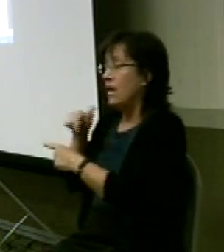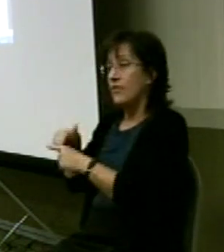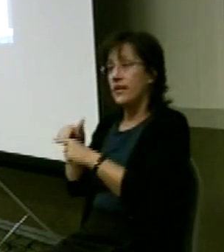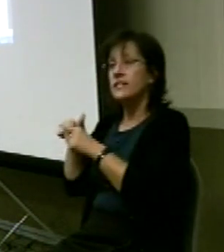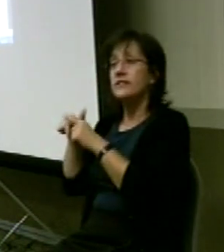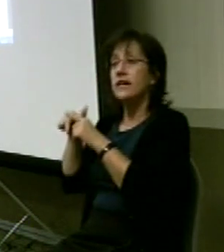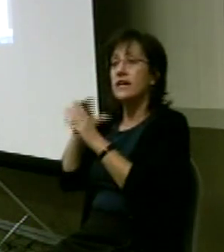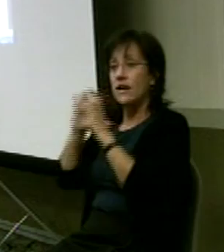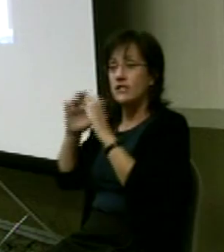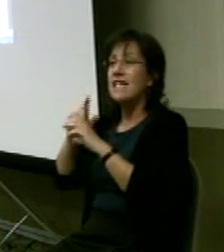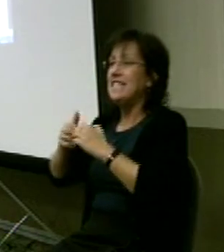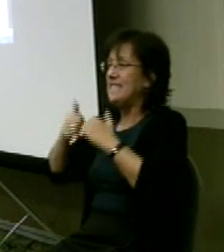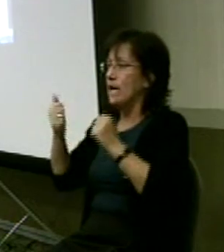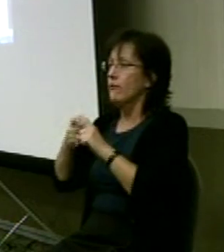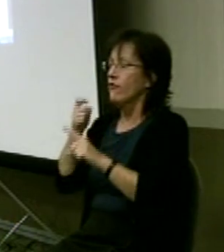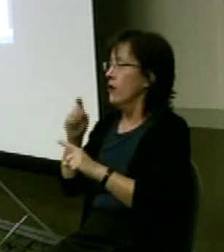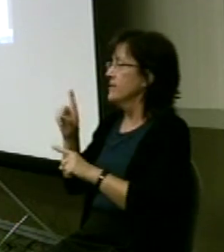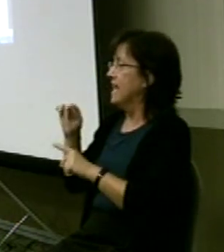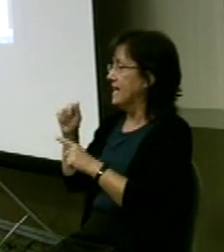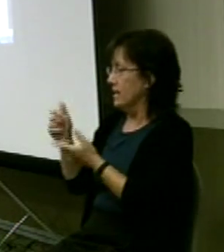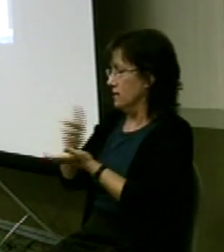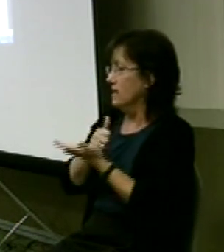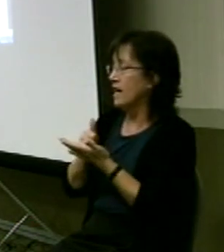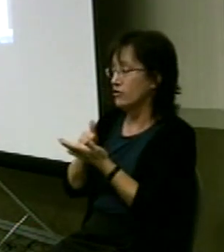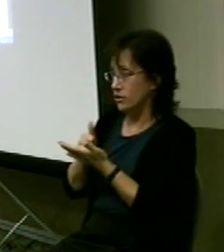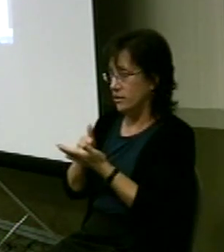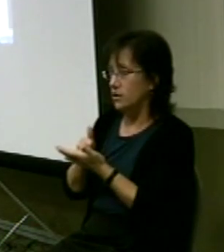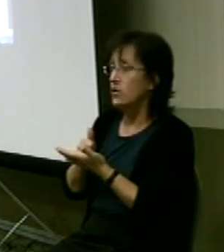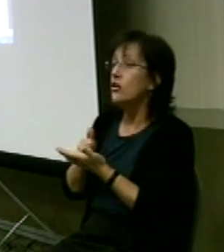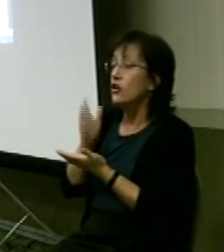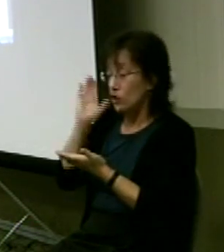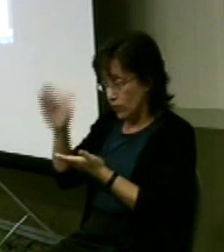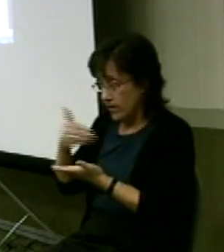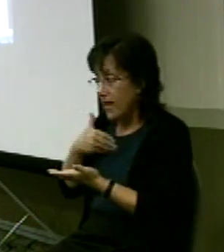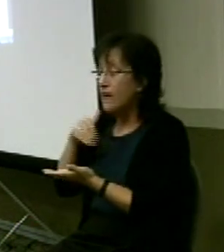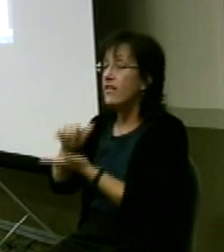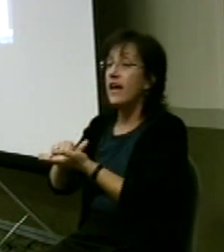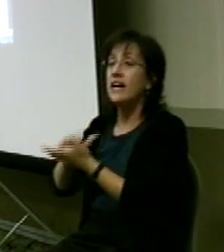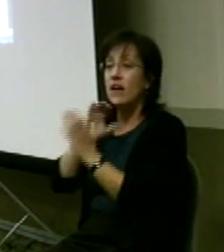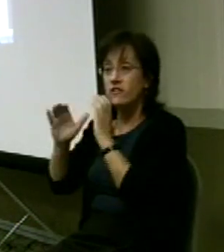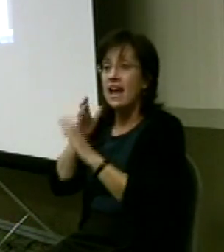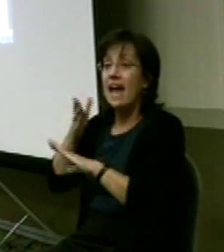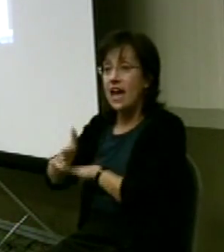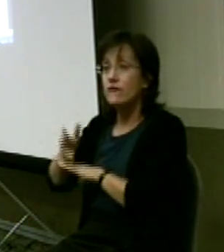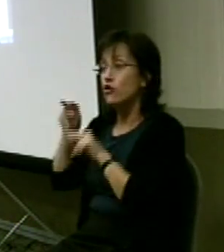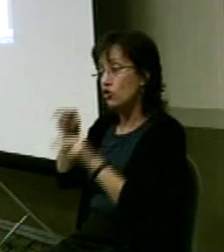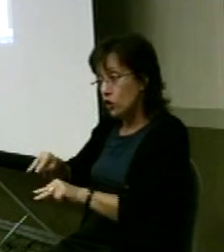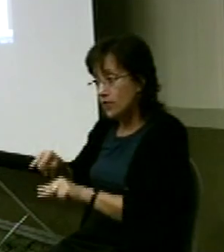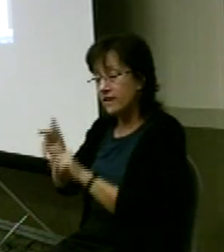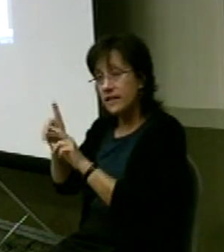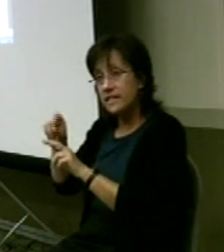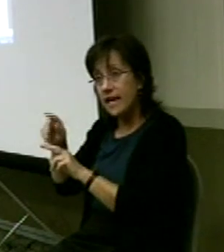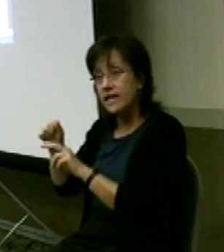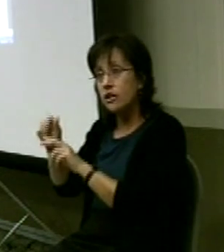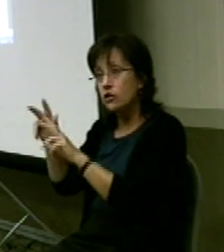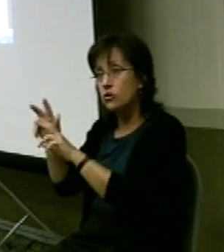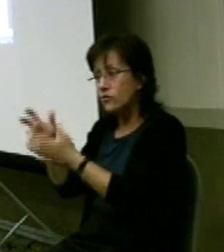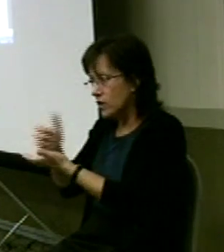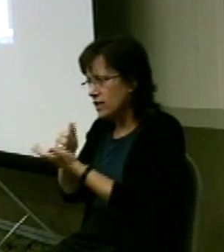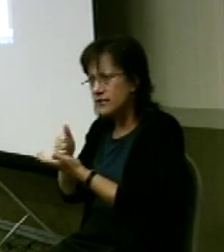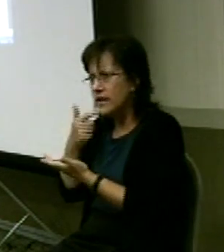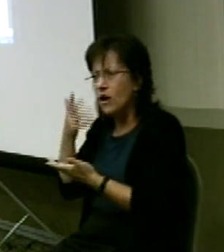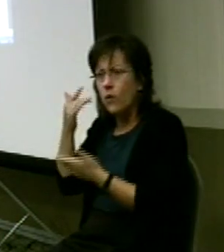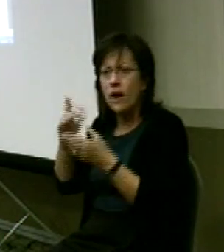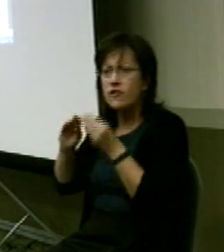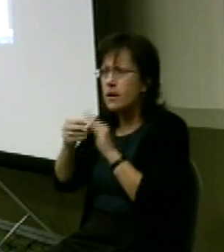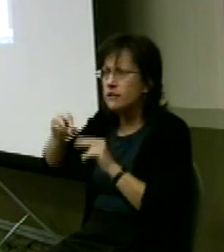is separate from your data collection, because you're going to have that conversation after you're looking at the data you've collected, and you're